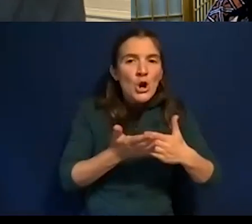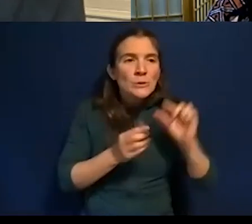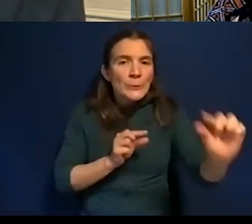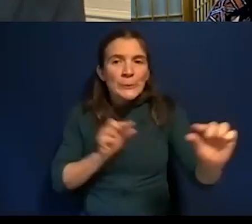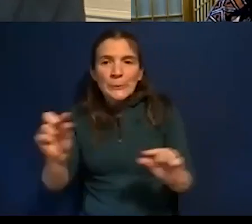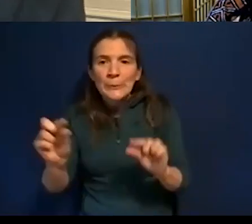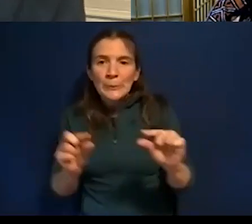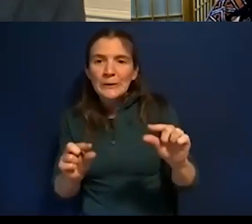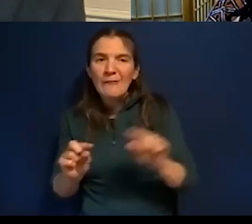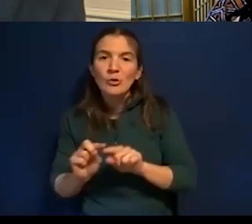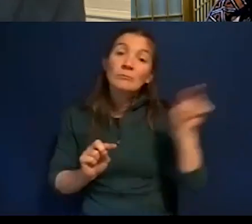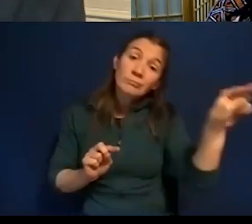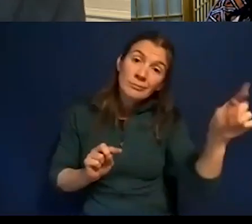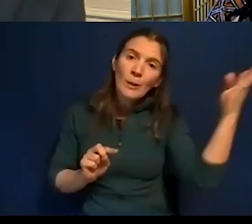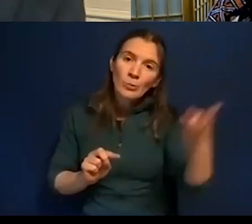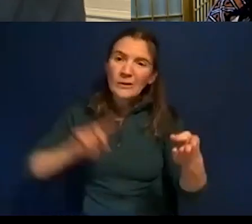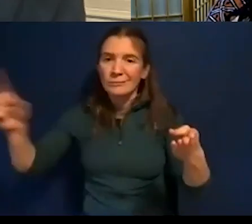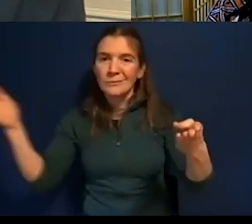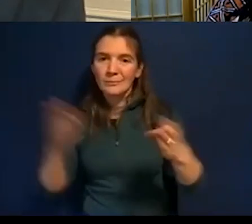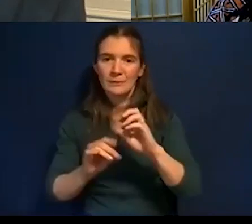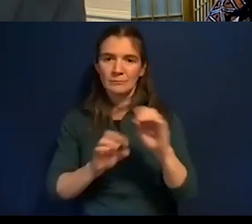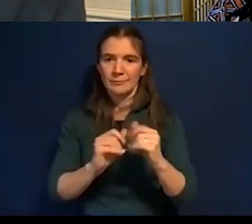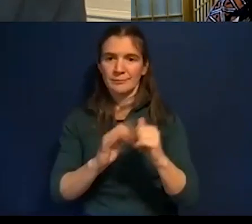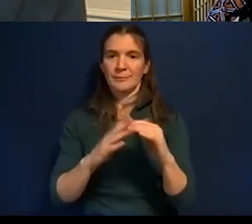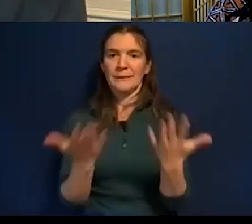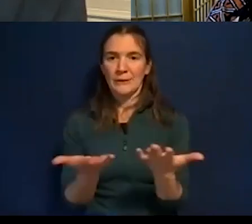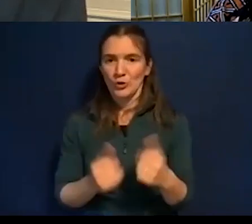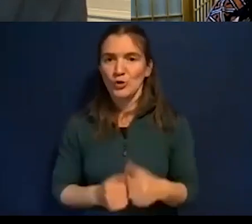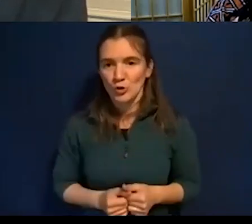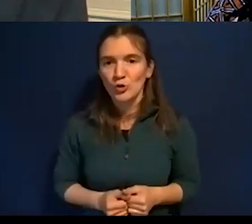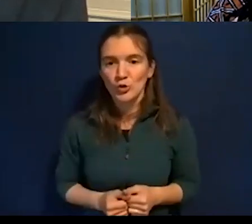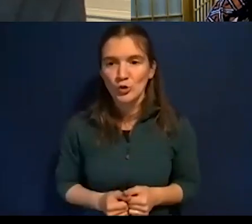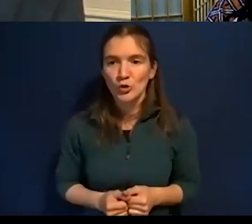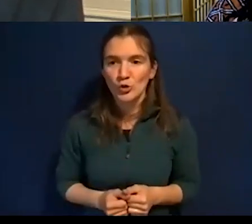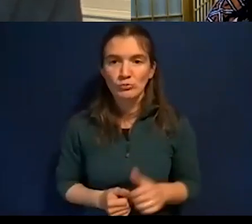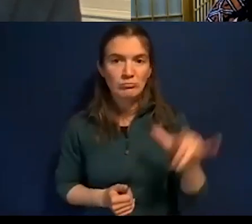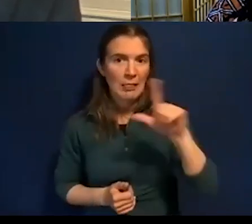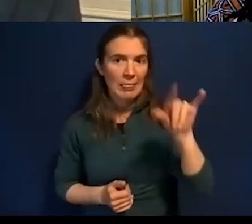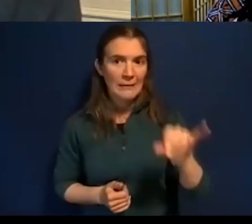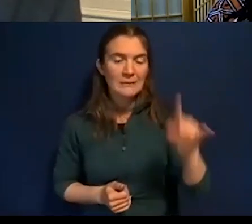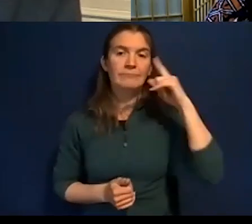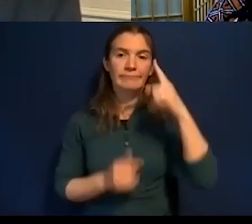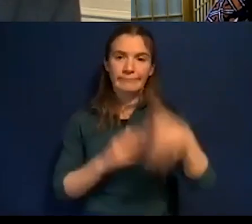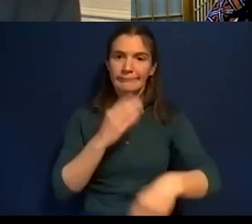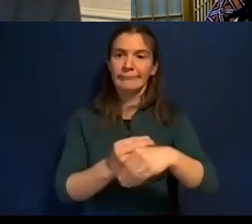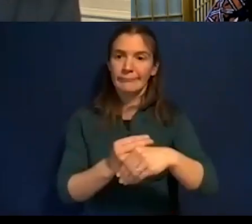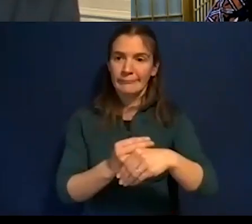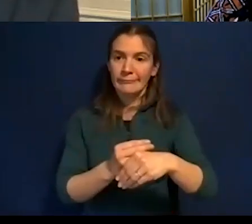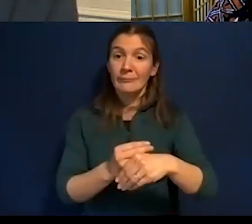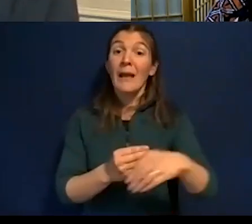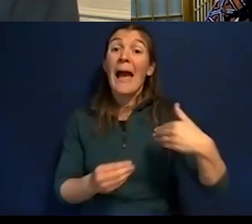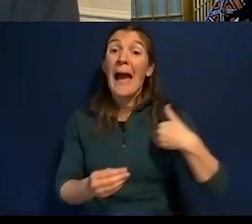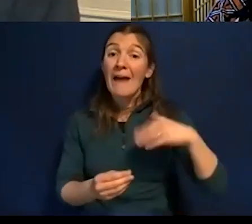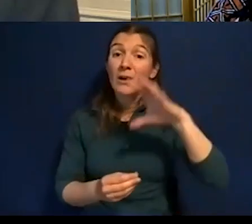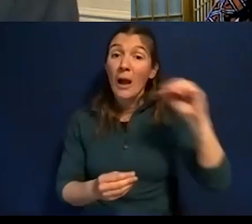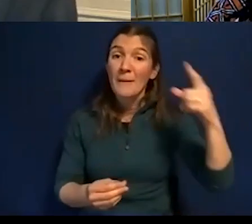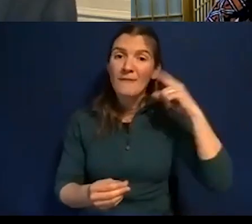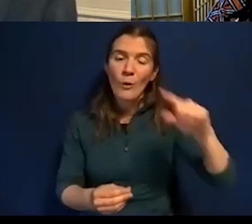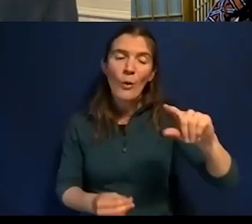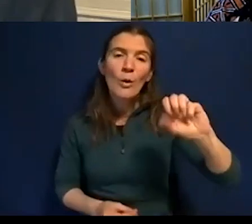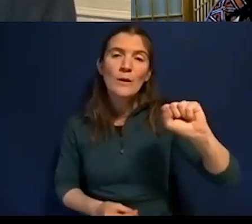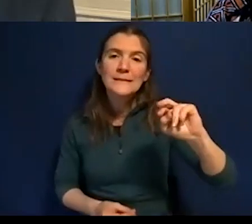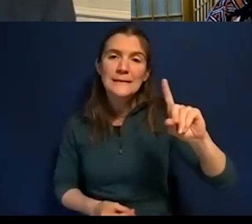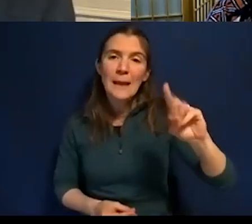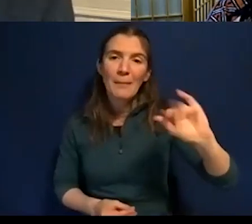construction may well take place elsewhere. Right. And I just want to mention that there is a sandblasting and powder coating